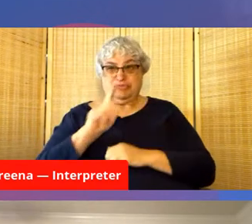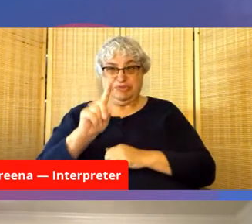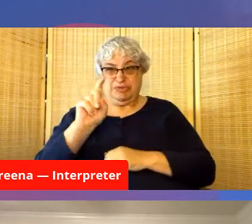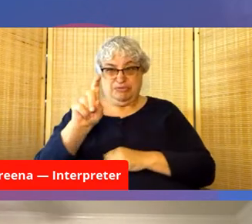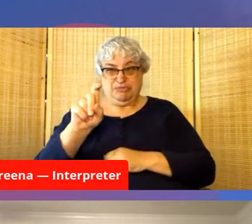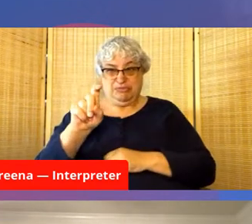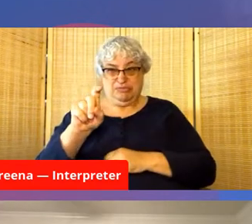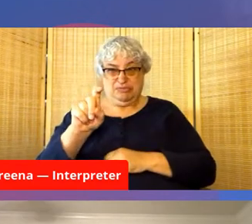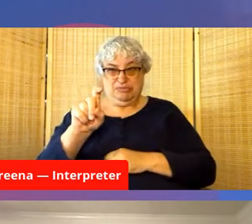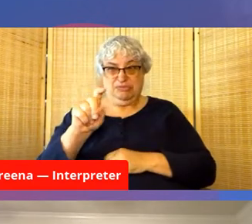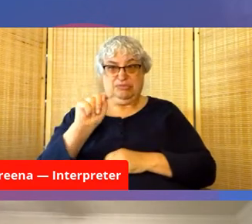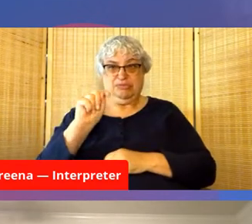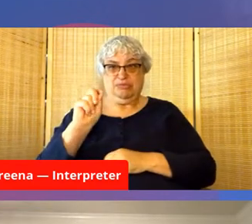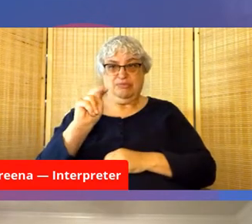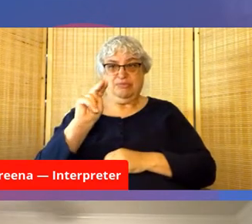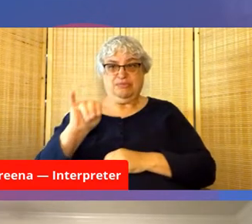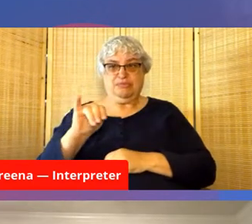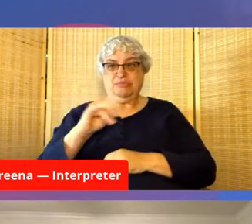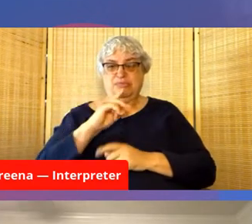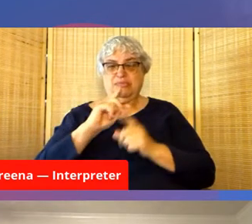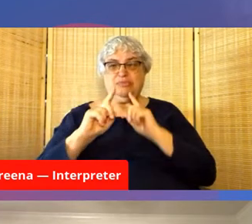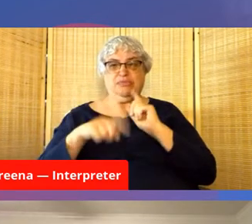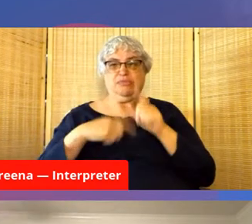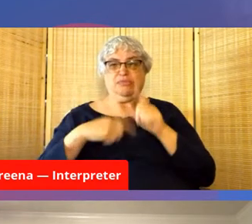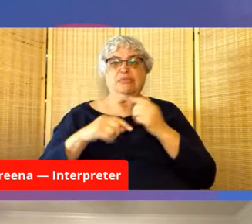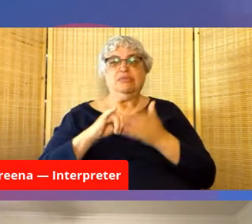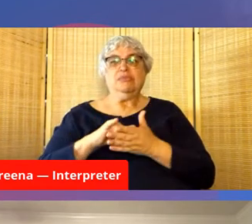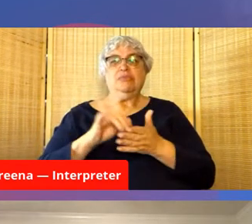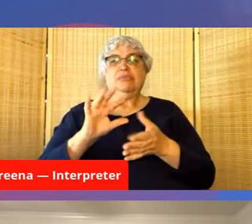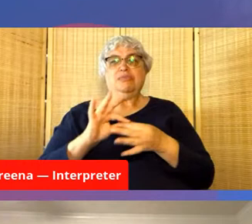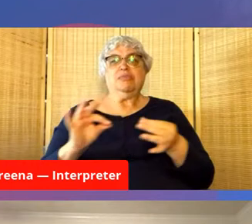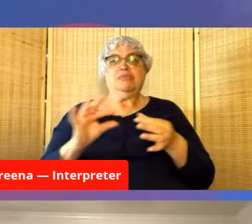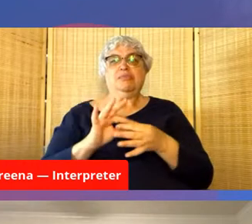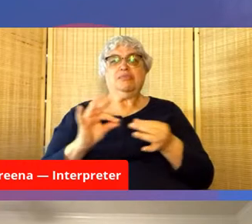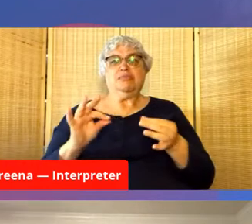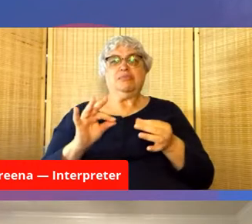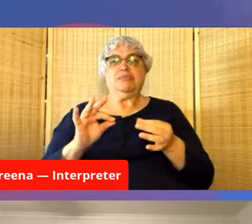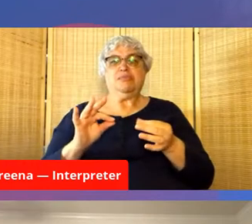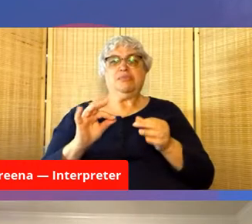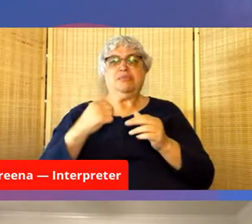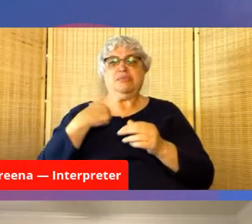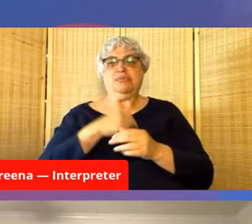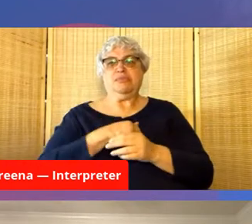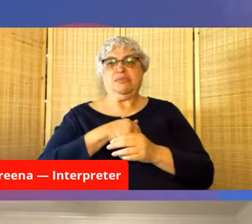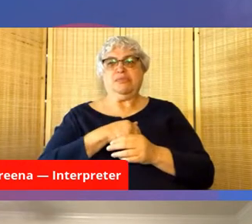And Tony, you talked a little bit about that. I think you shared sort of like